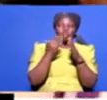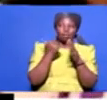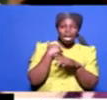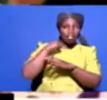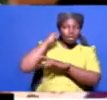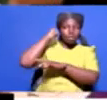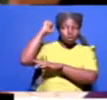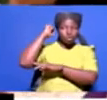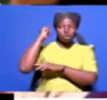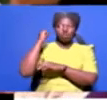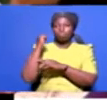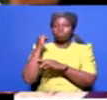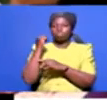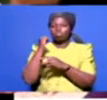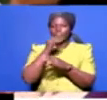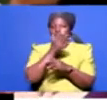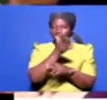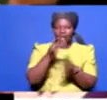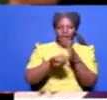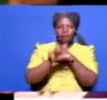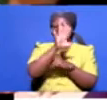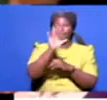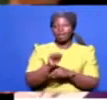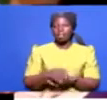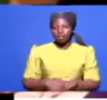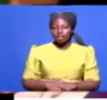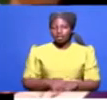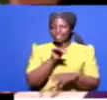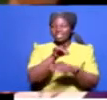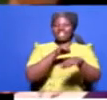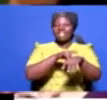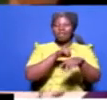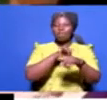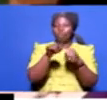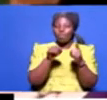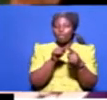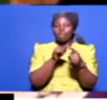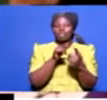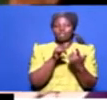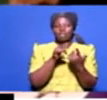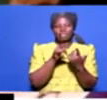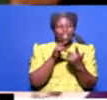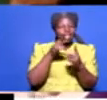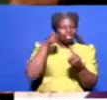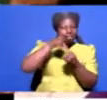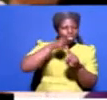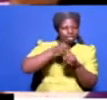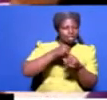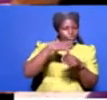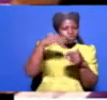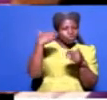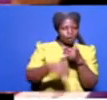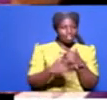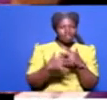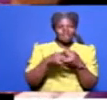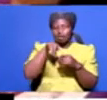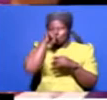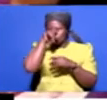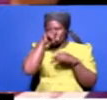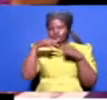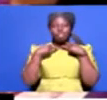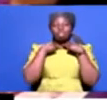Africa. This was a time when the agitation to end colonial domination in Africa